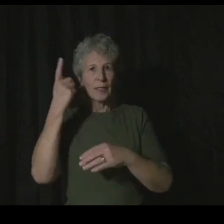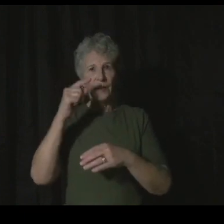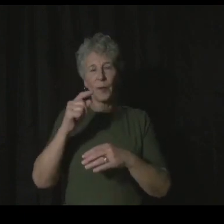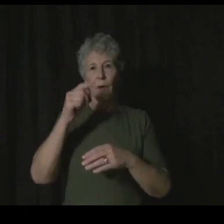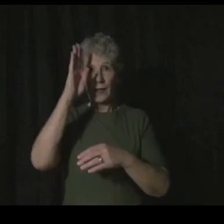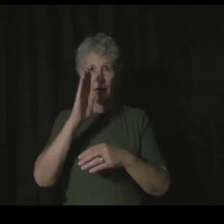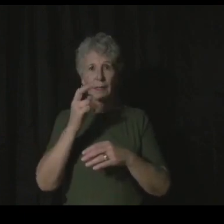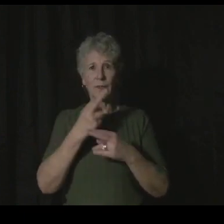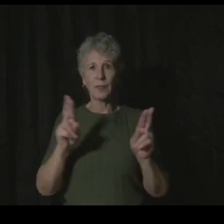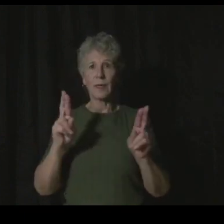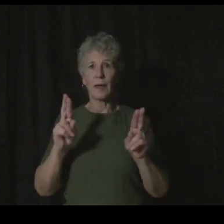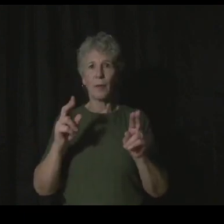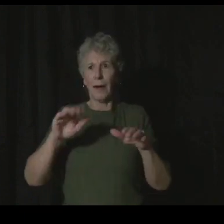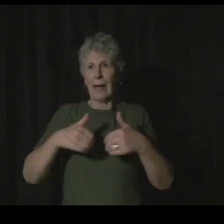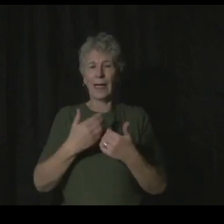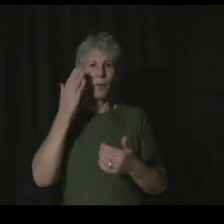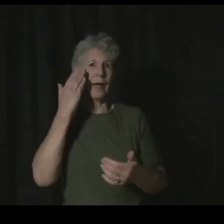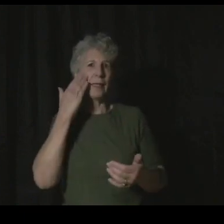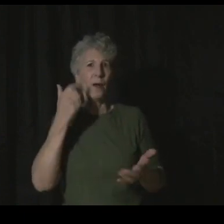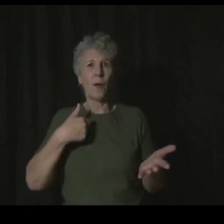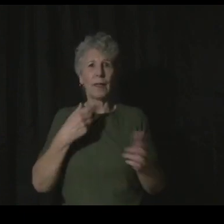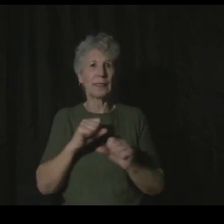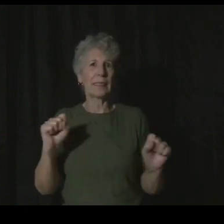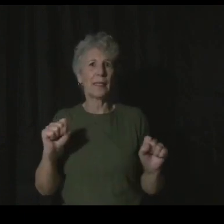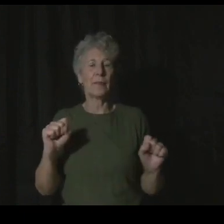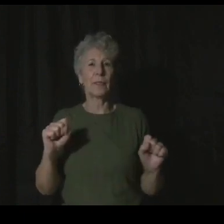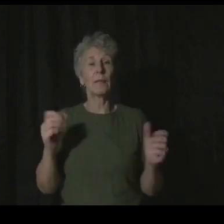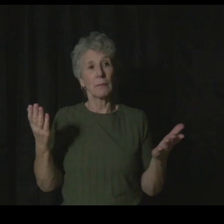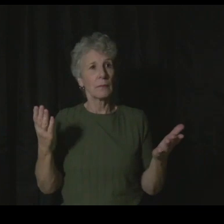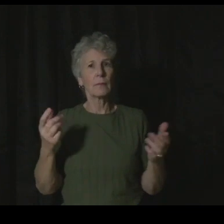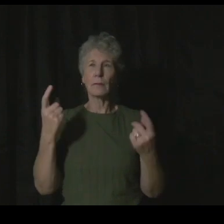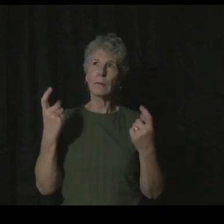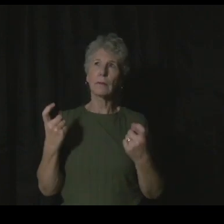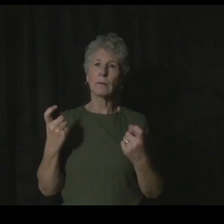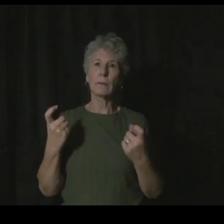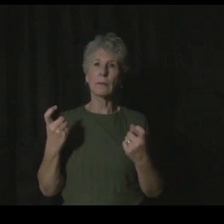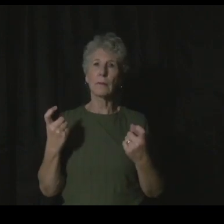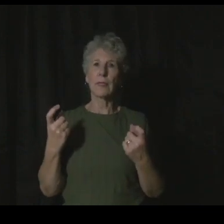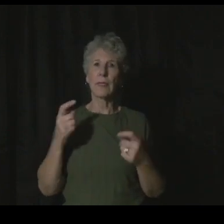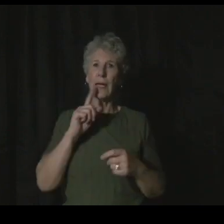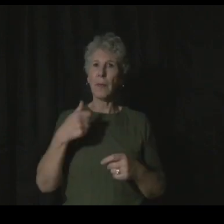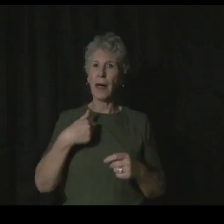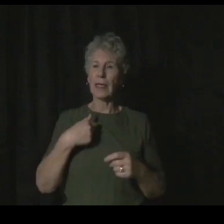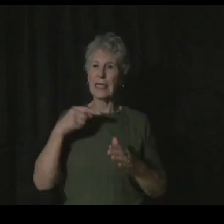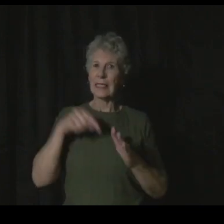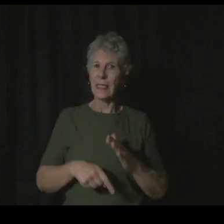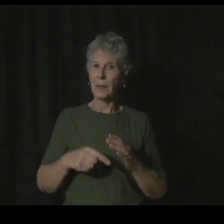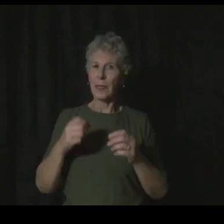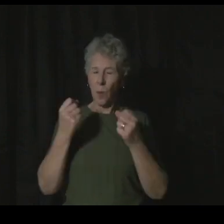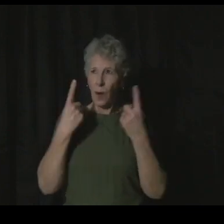sitting here and asking, well, how do I know I'm one of the elect? Well, ask yourself, am I deeply aware of my